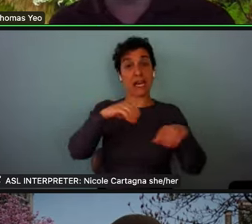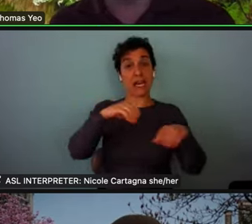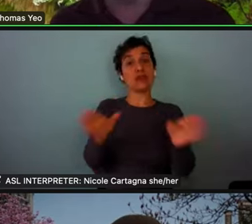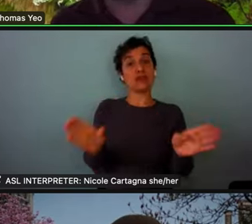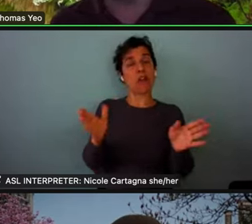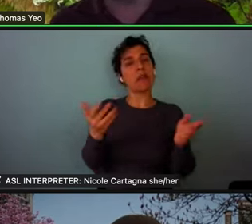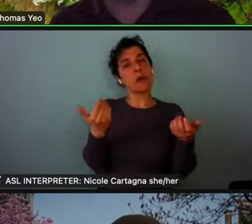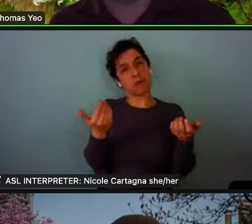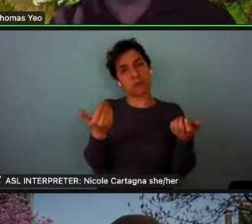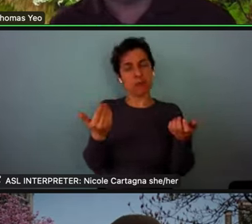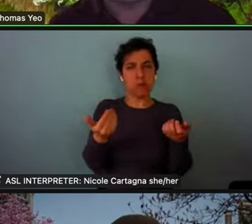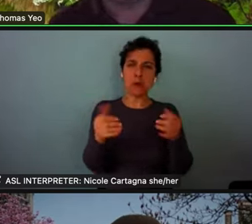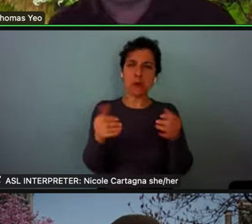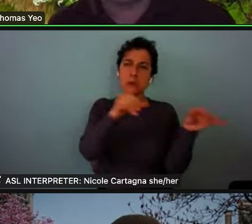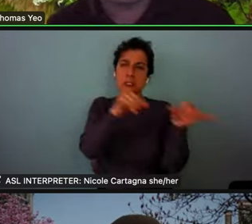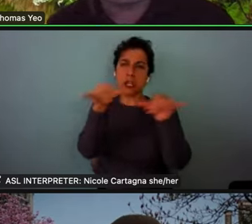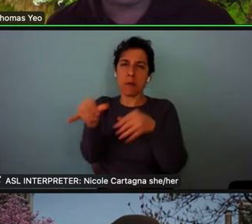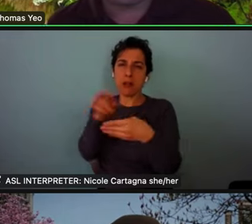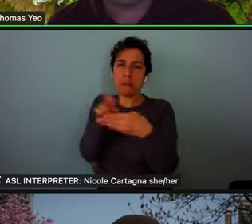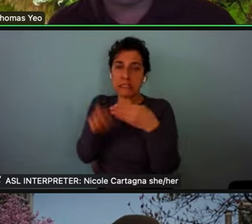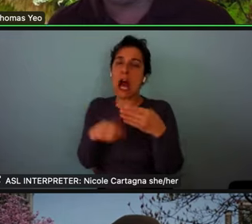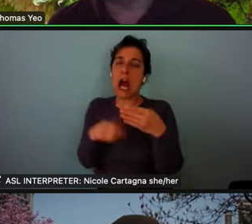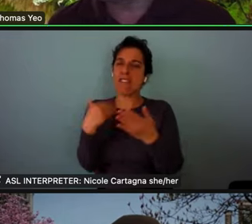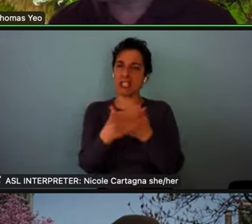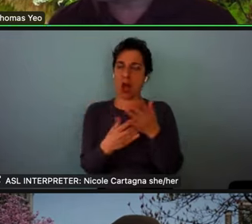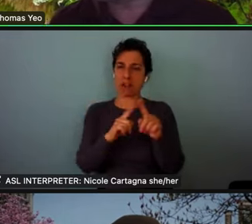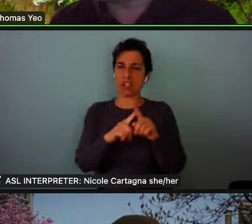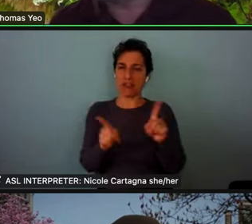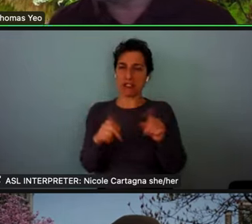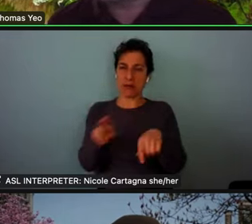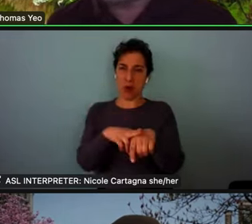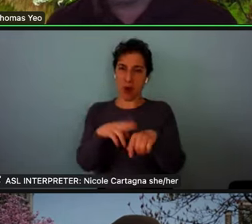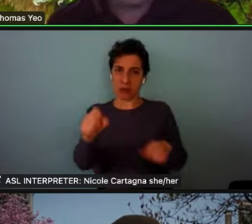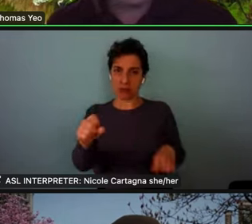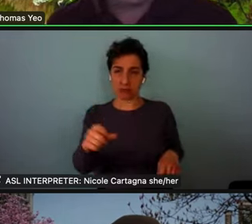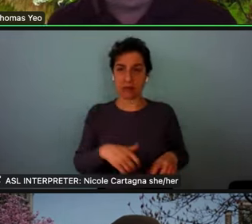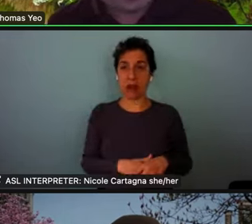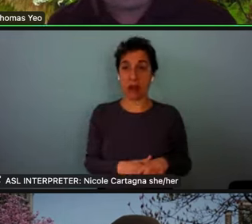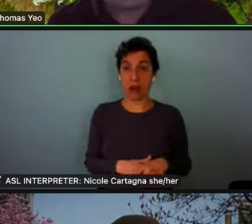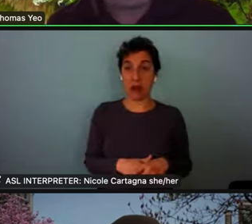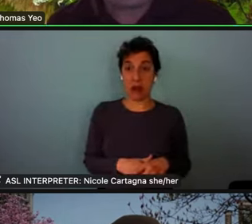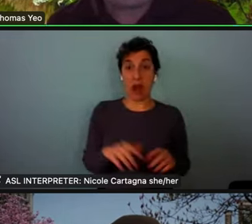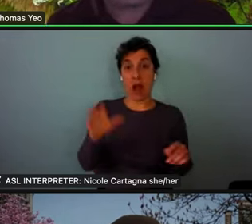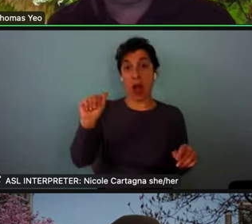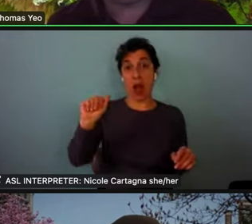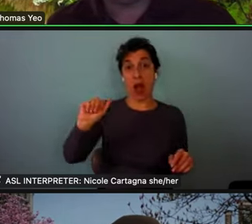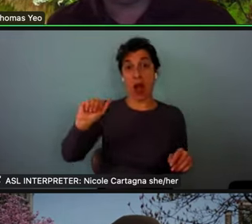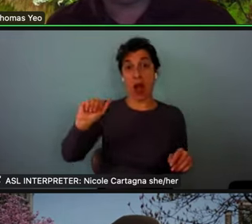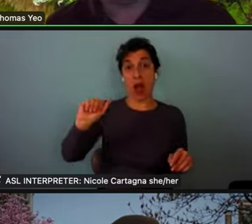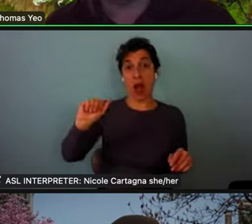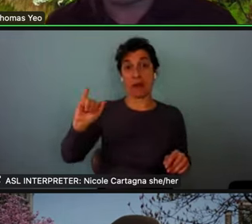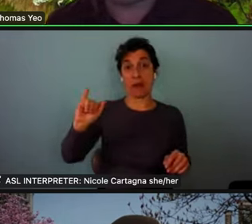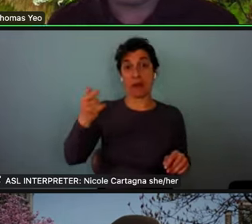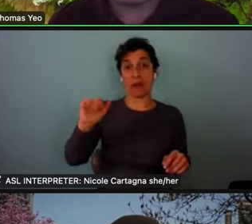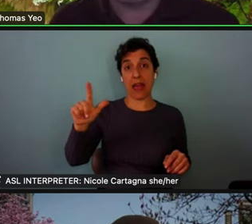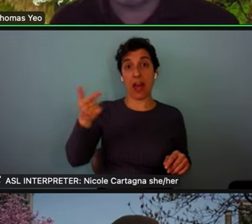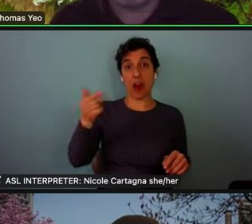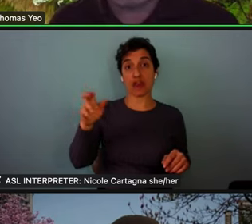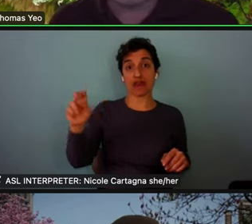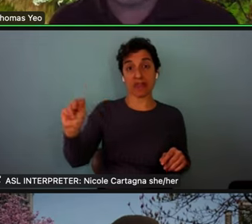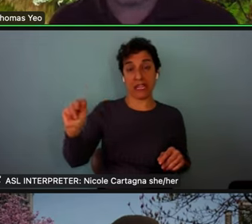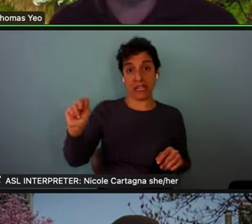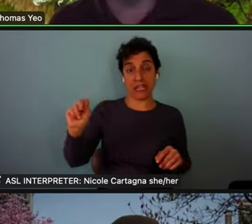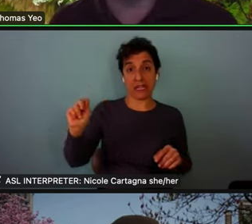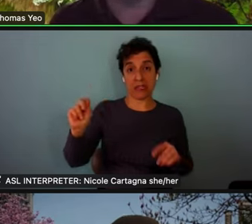gives similar results, although there were some differences, of course. Abigail Green, actually, from Todd Constable